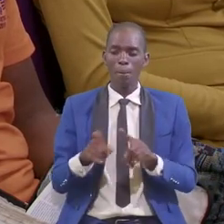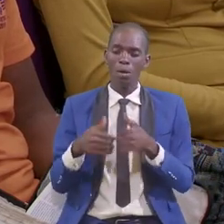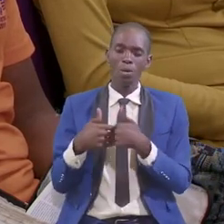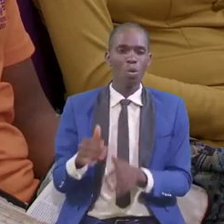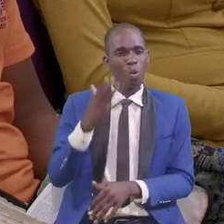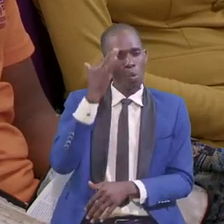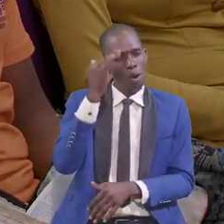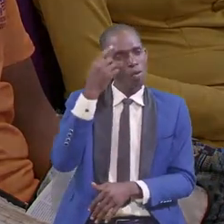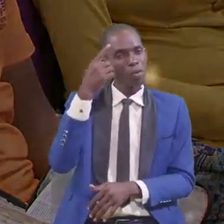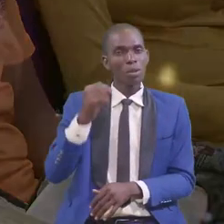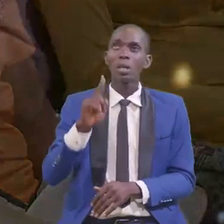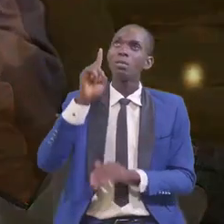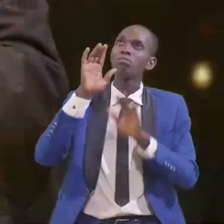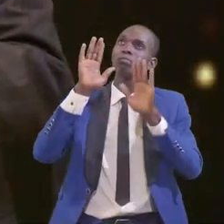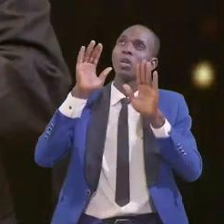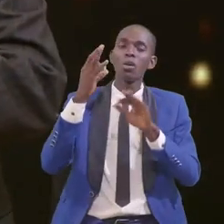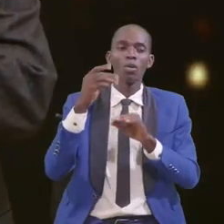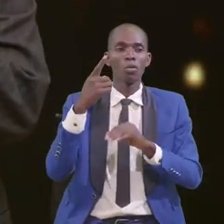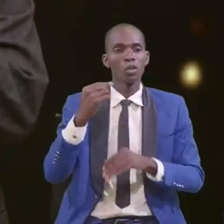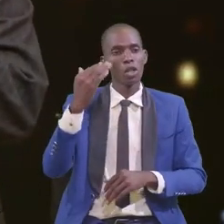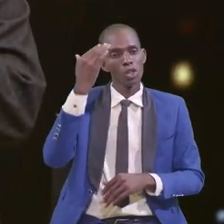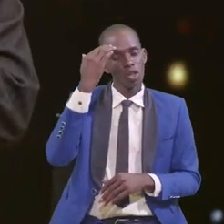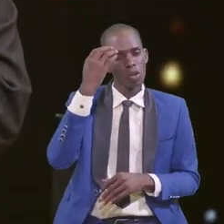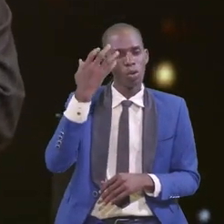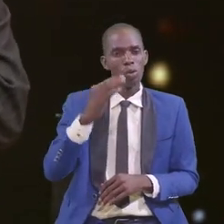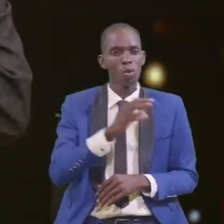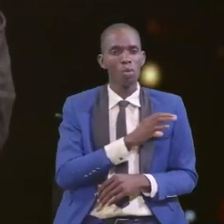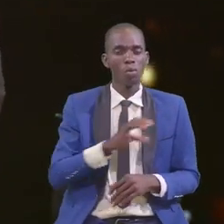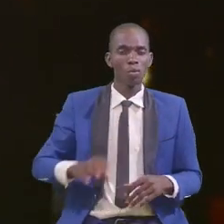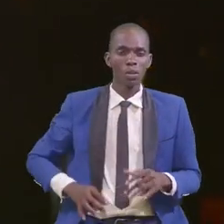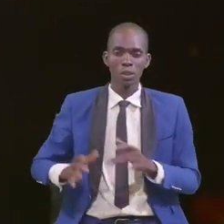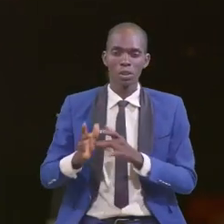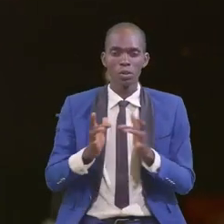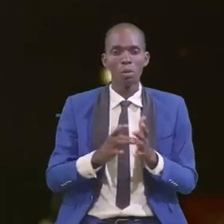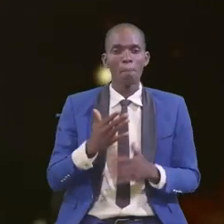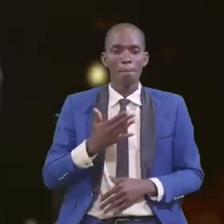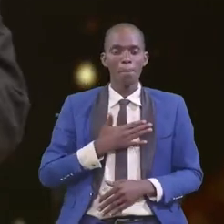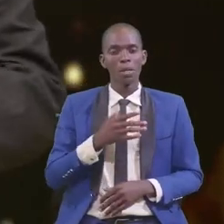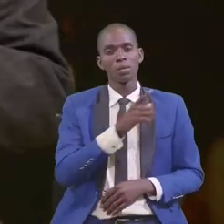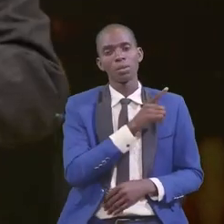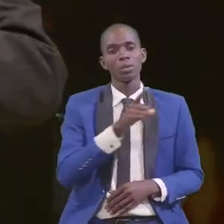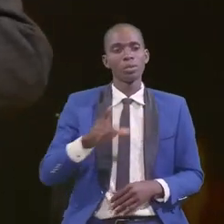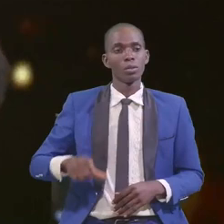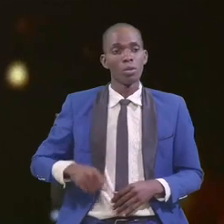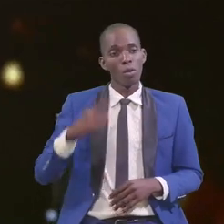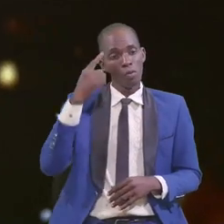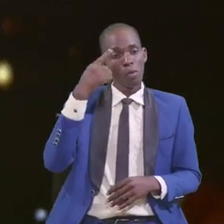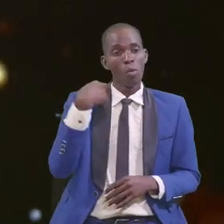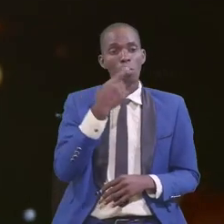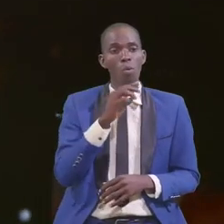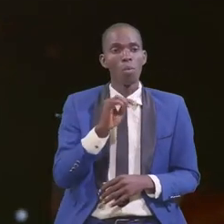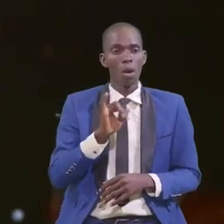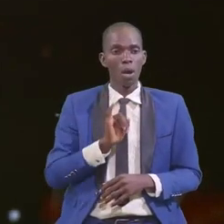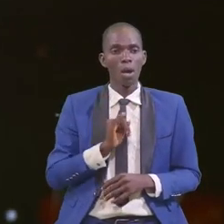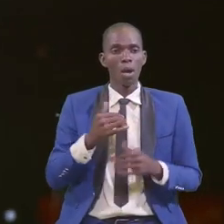the excellency of the knowledge of Christ Jesus my Lord, for whom